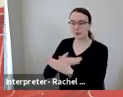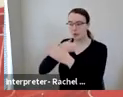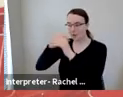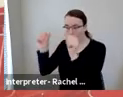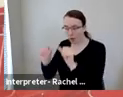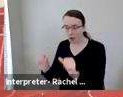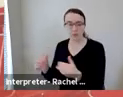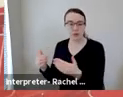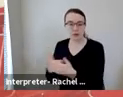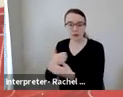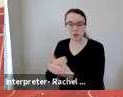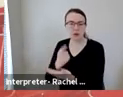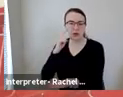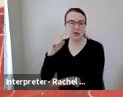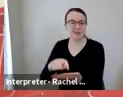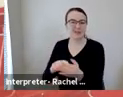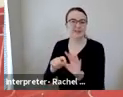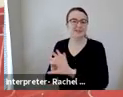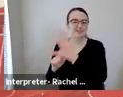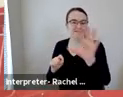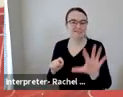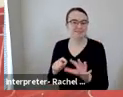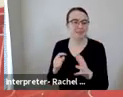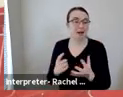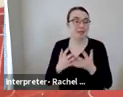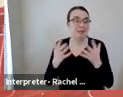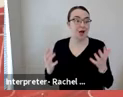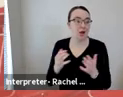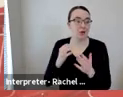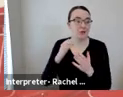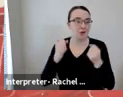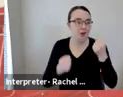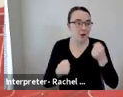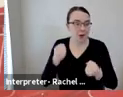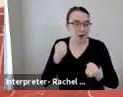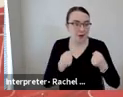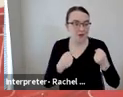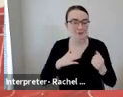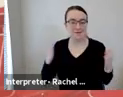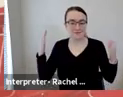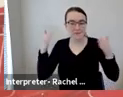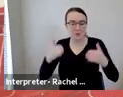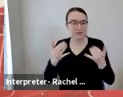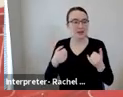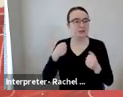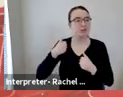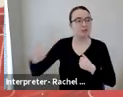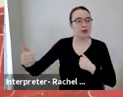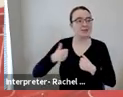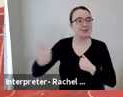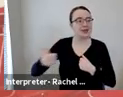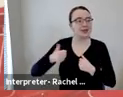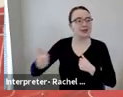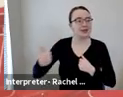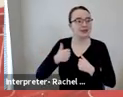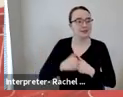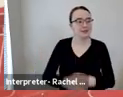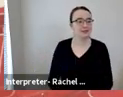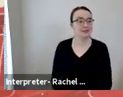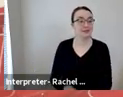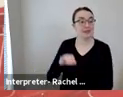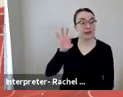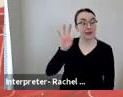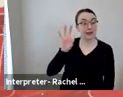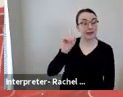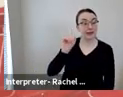do a lot of cars. I'm trying to get better at transportation, right? You know, doing fantasy things is more